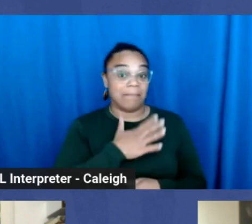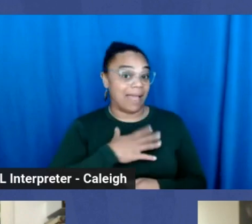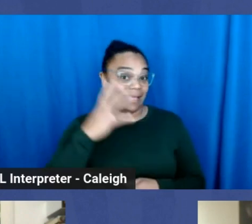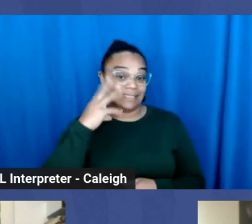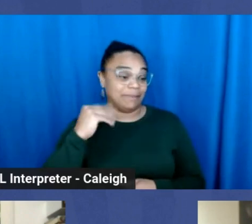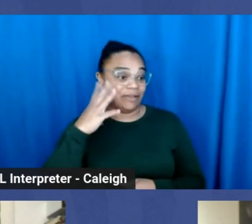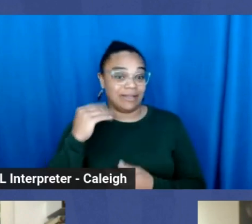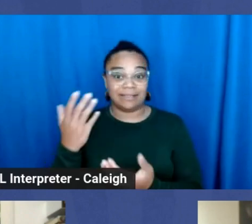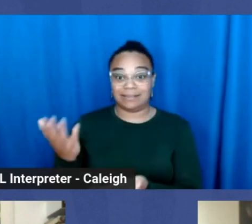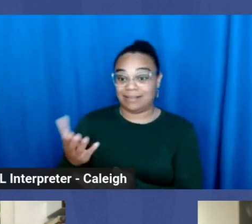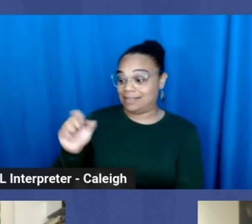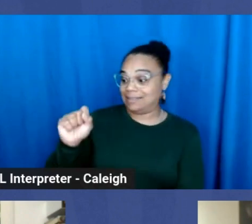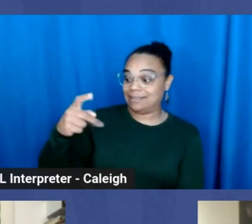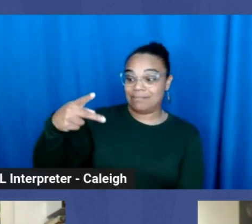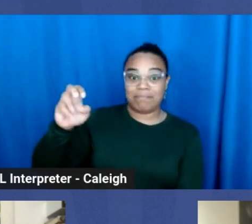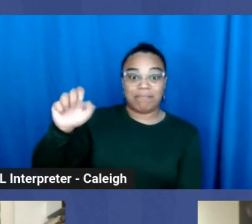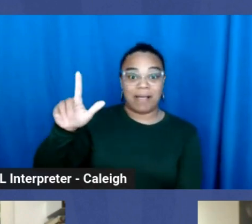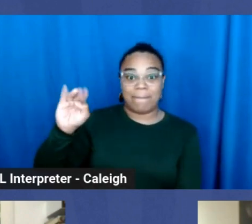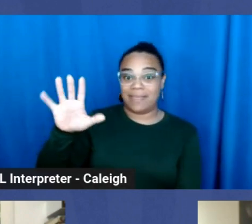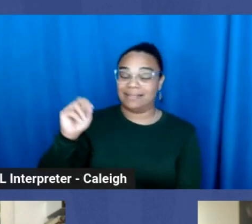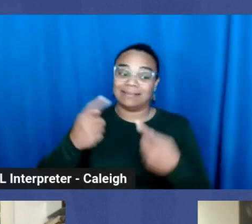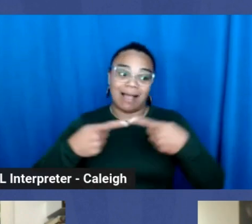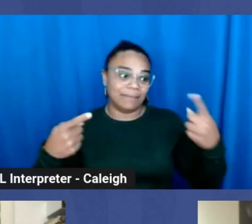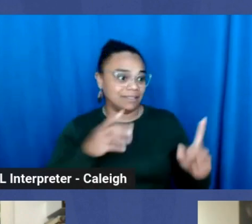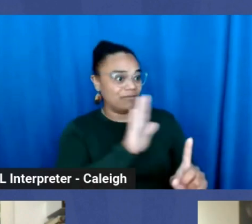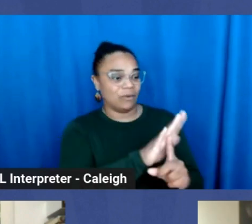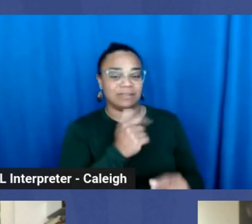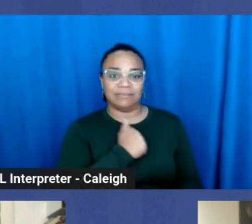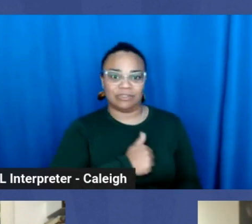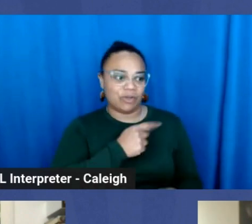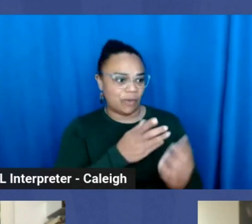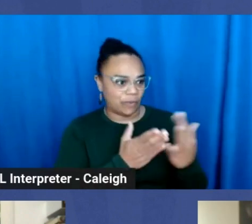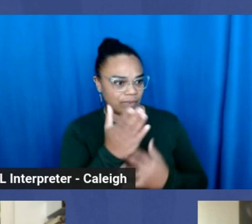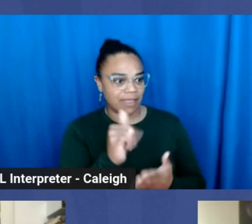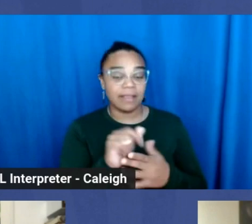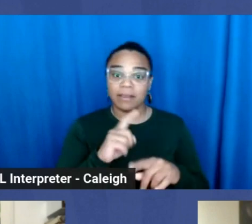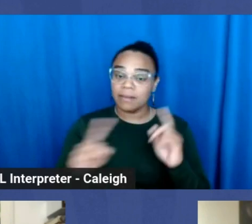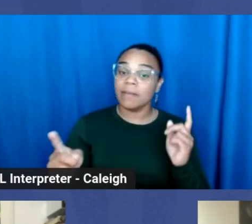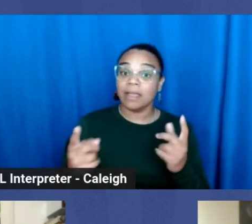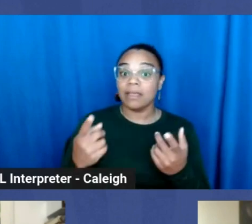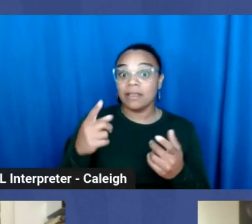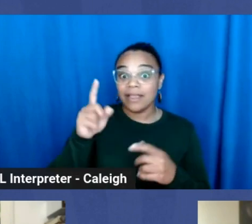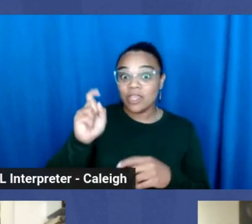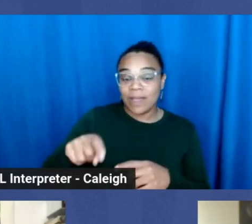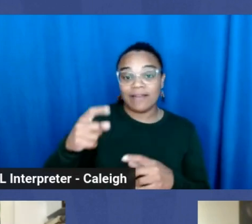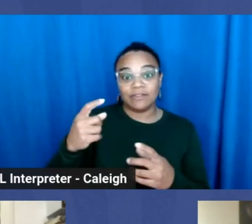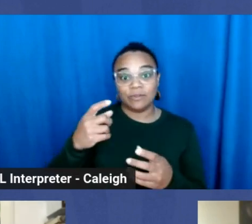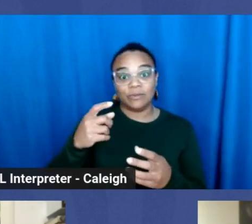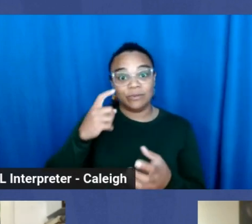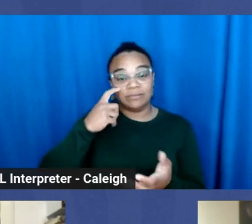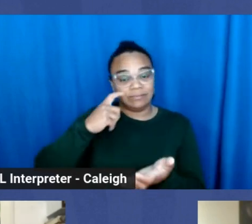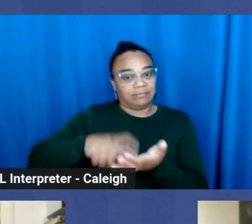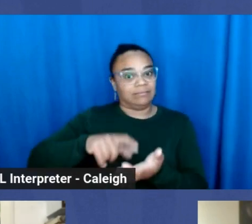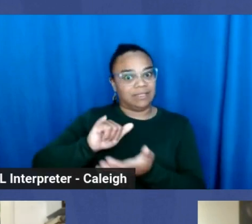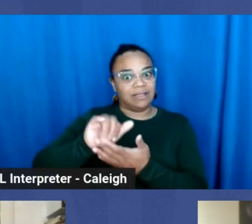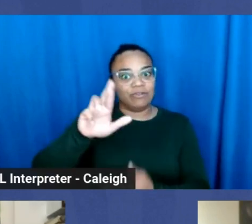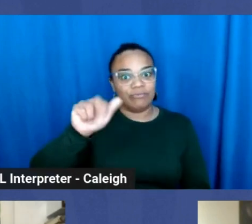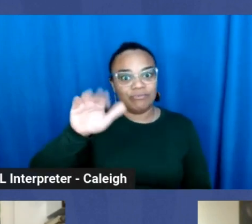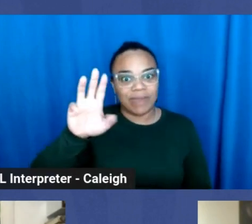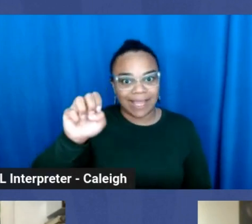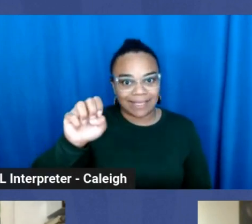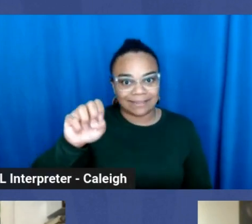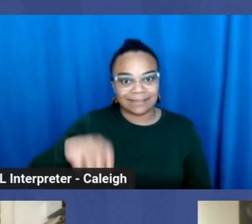But I do think that what you said is something should be noted. Dr. Kimberly brought up the race component. I go to an